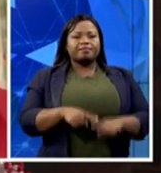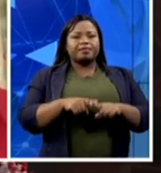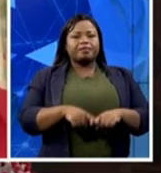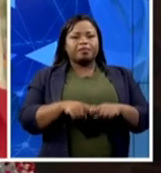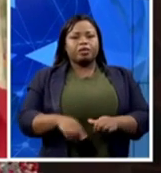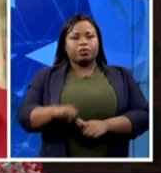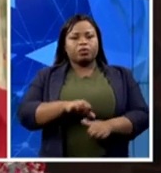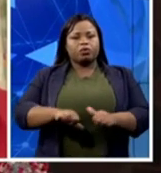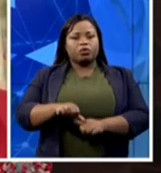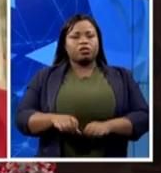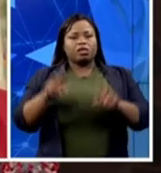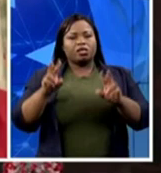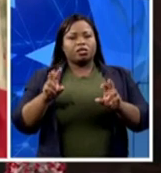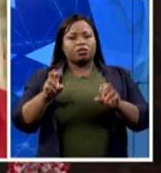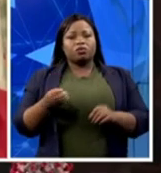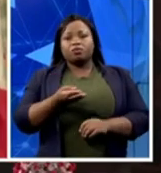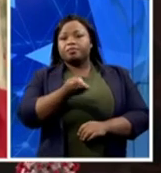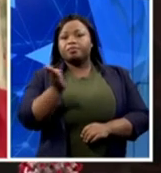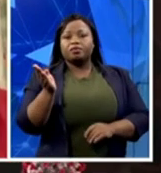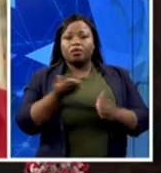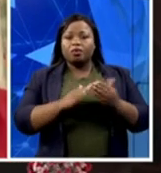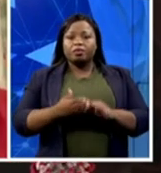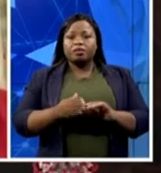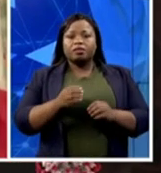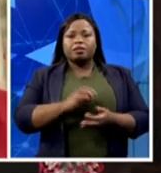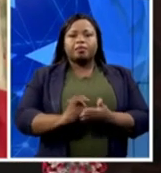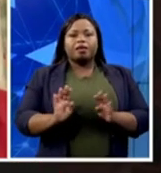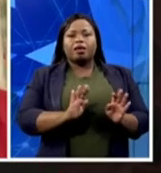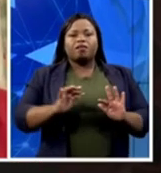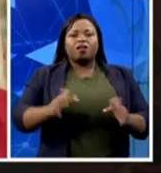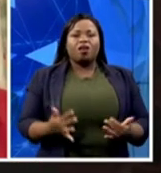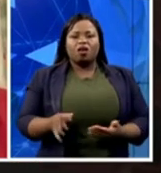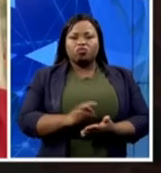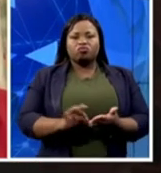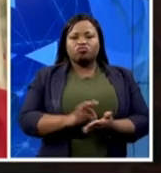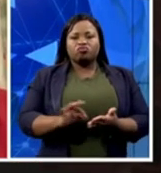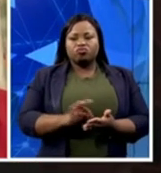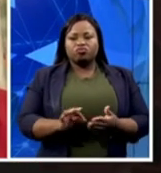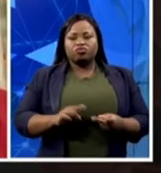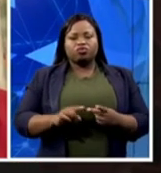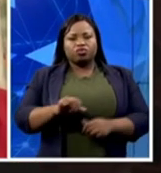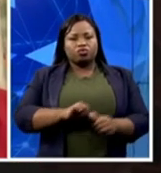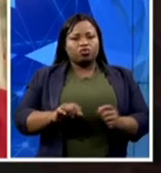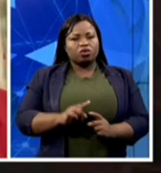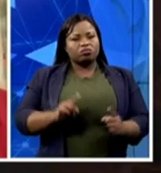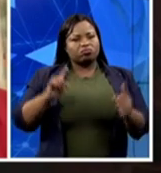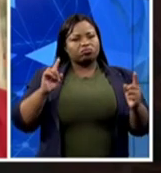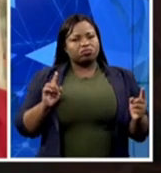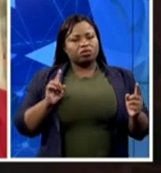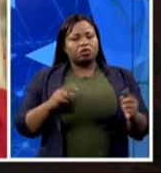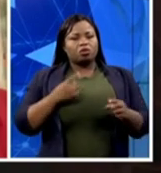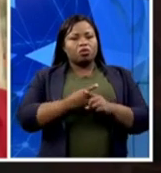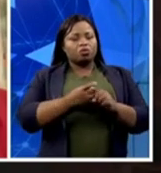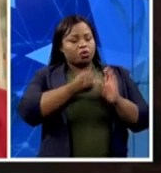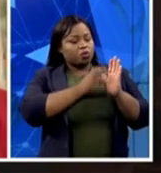society, hygiene, social distancing, and observing the rules of the lockdown. If we